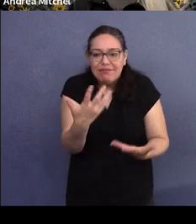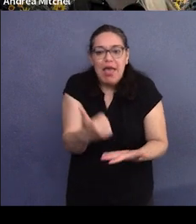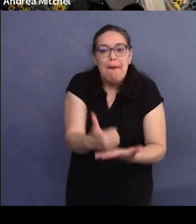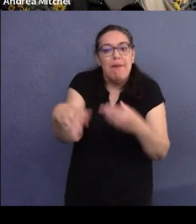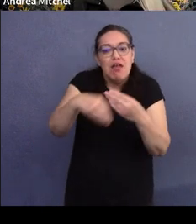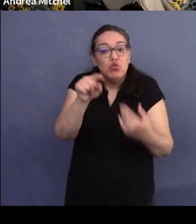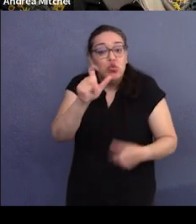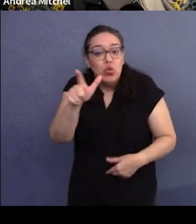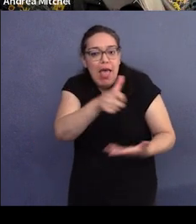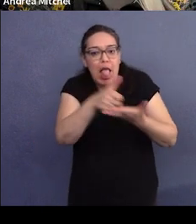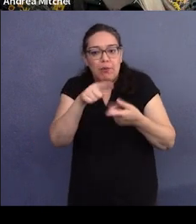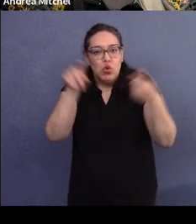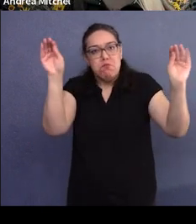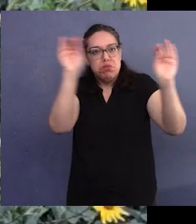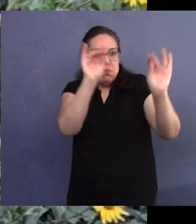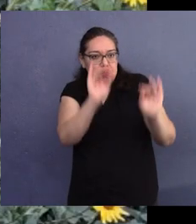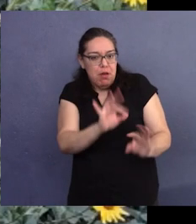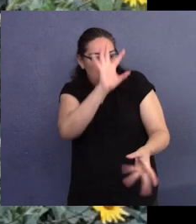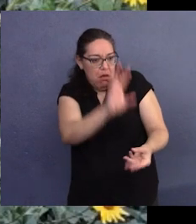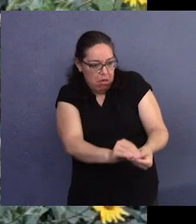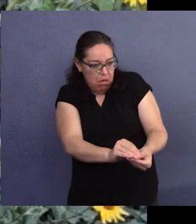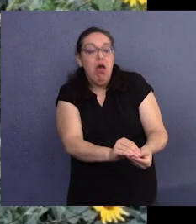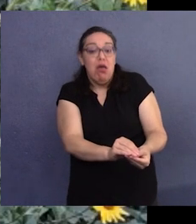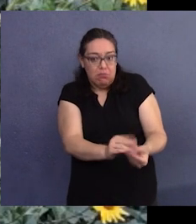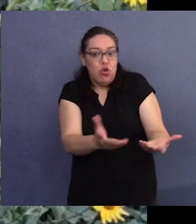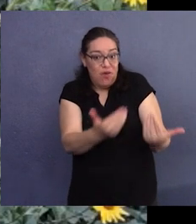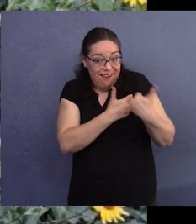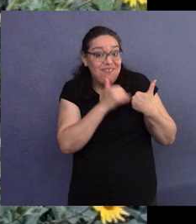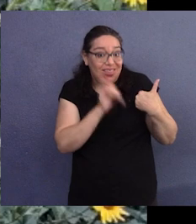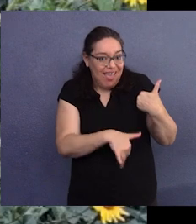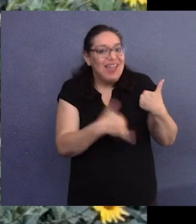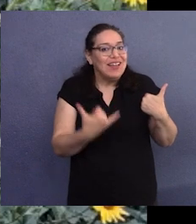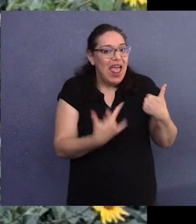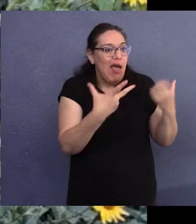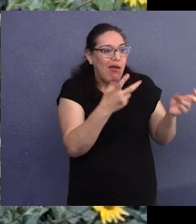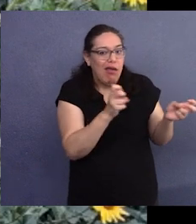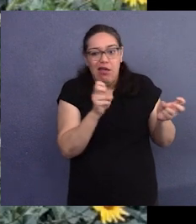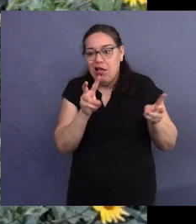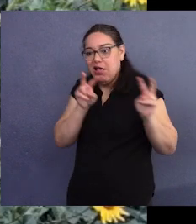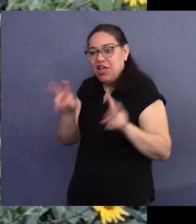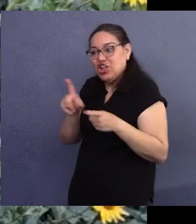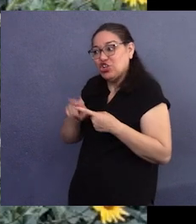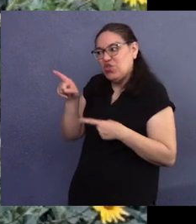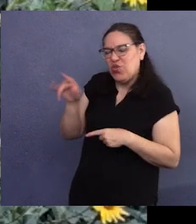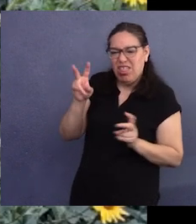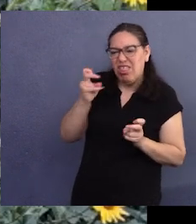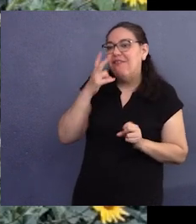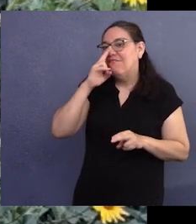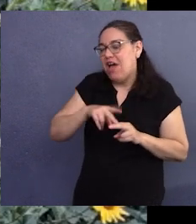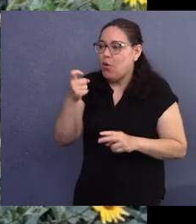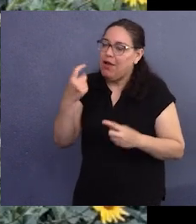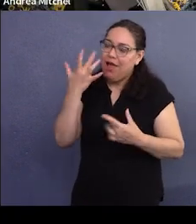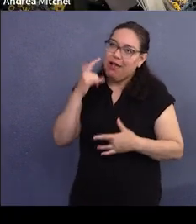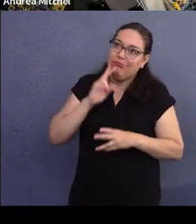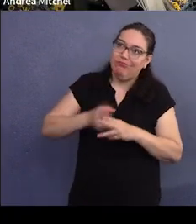have that in your packet. Now I'm going to go ahead and stop sharing and now go to the fun one, which I had fun making. And